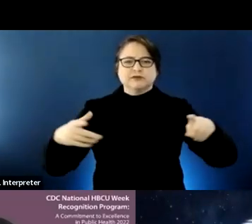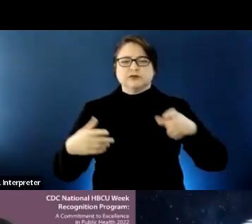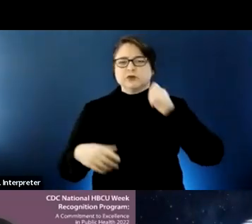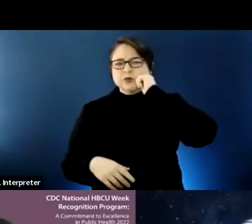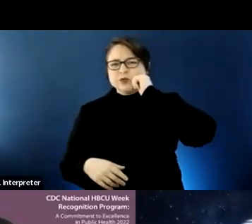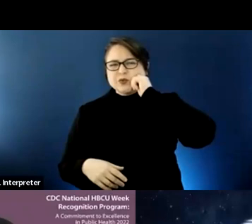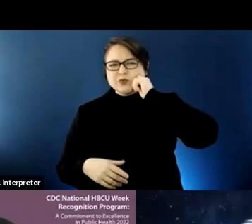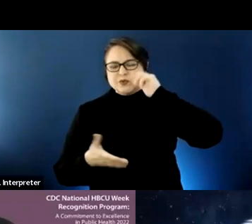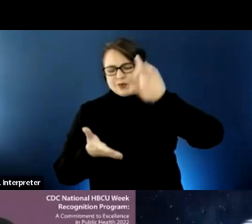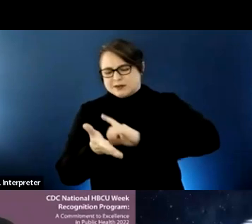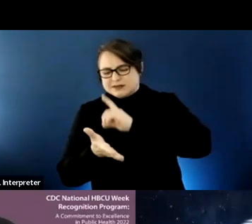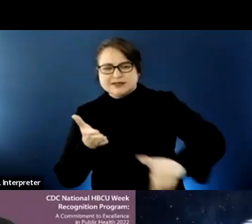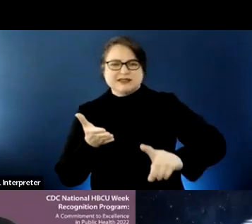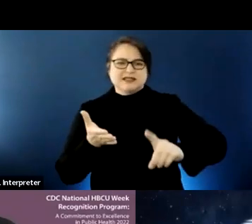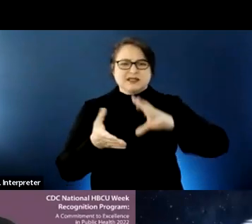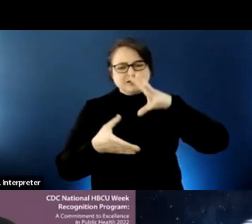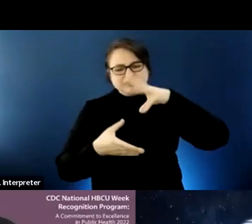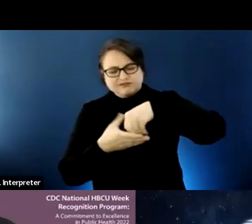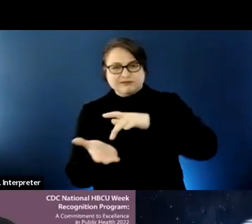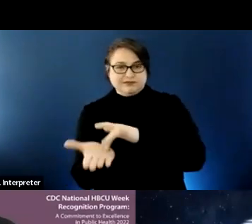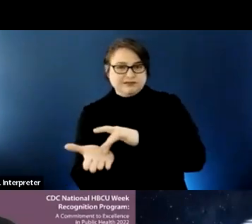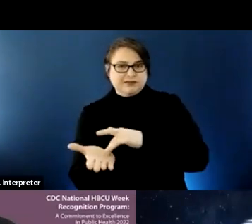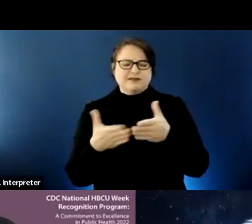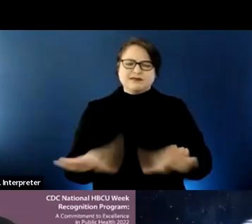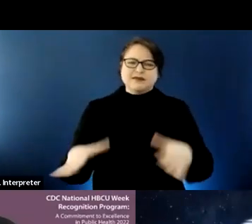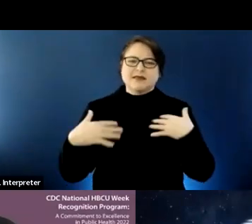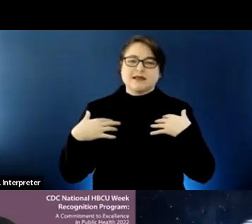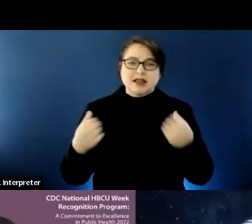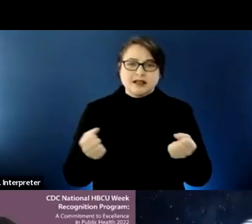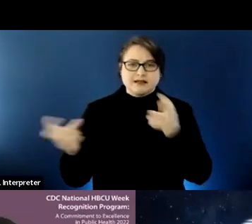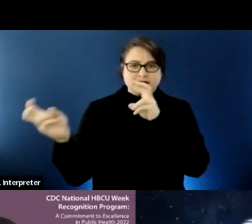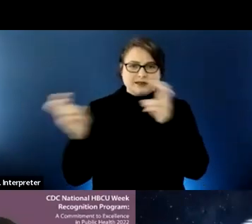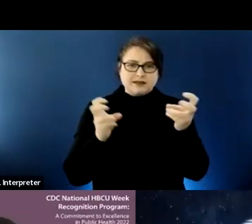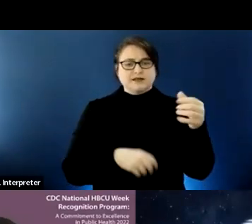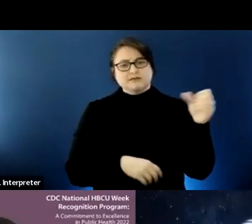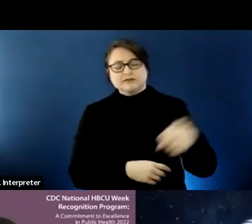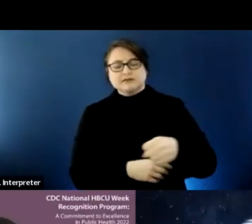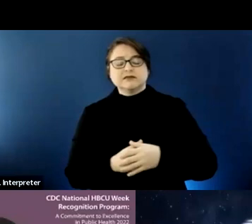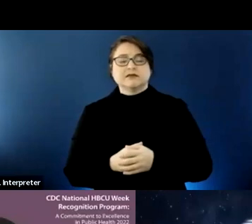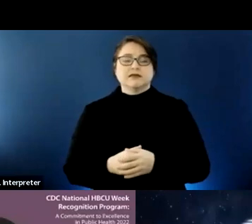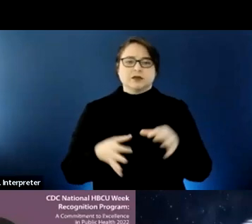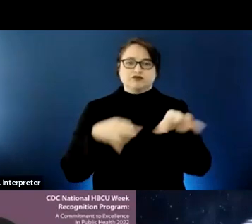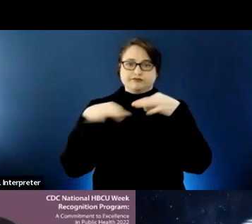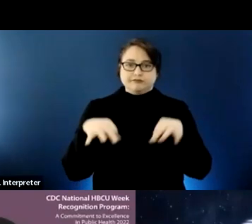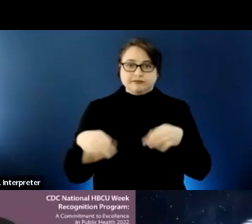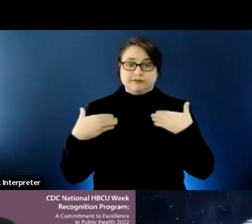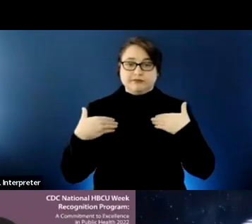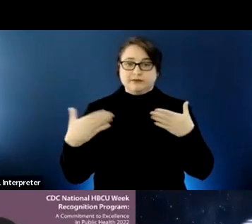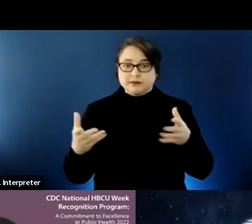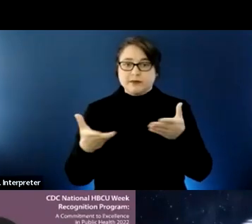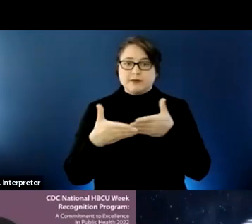in medicine. This is a public health issue, certainly, and it has been described as a public health